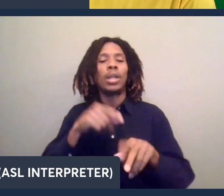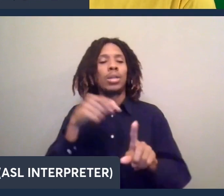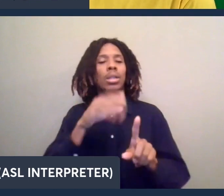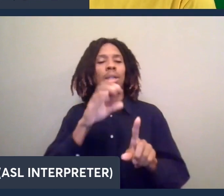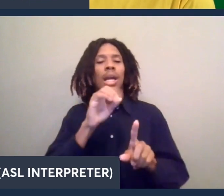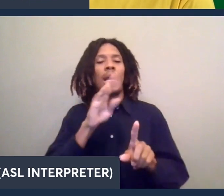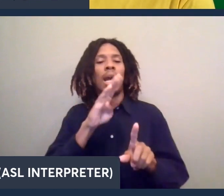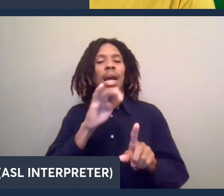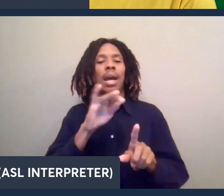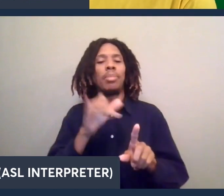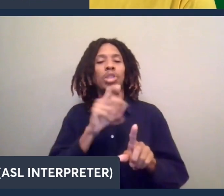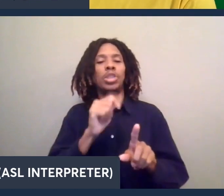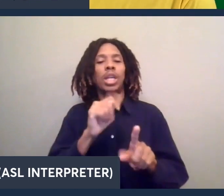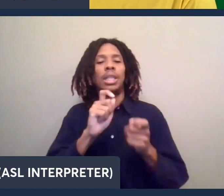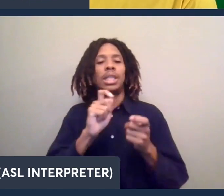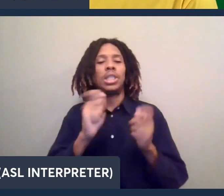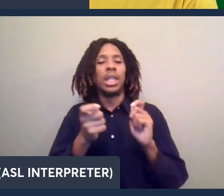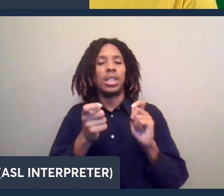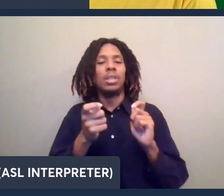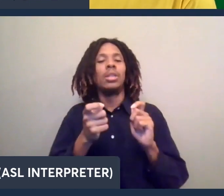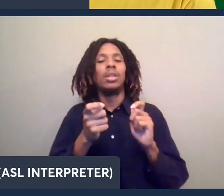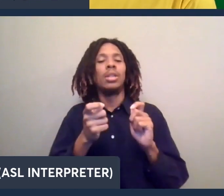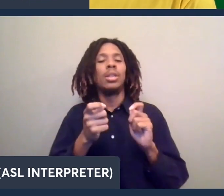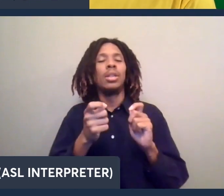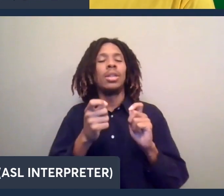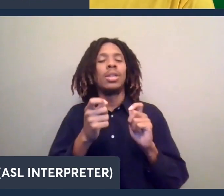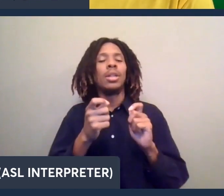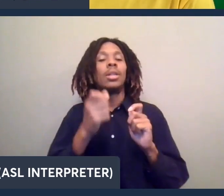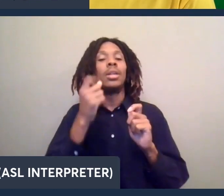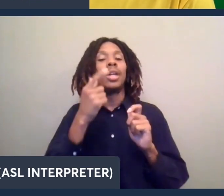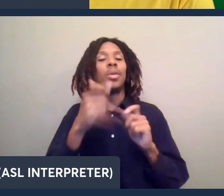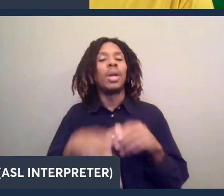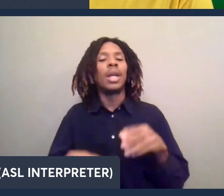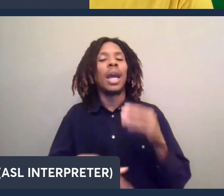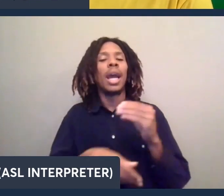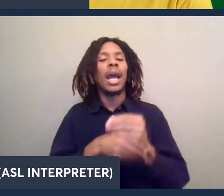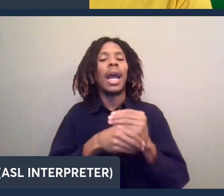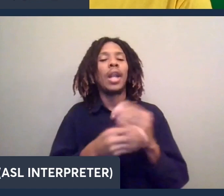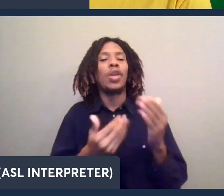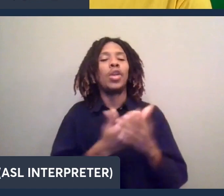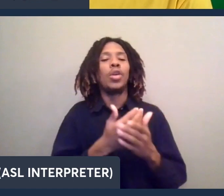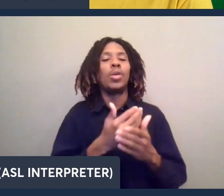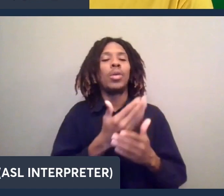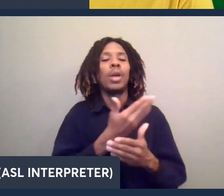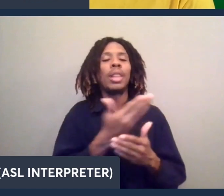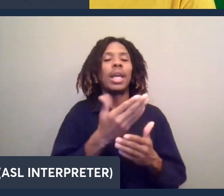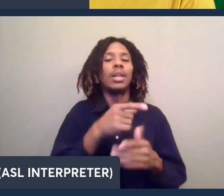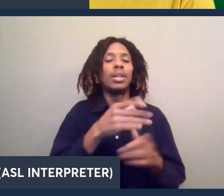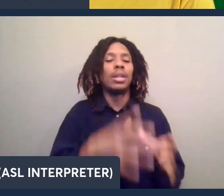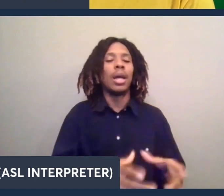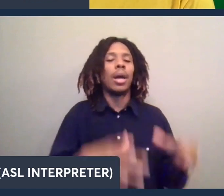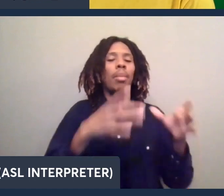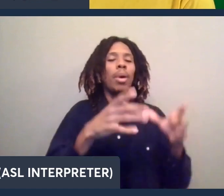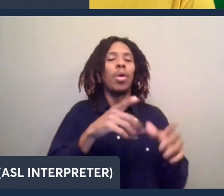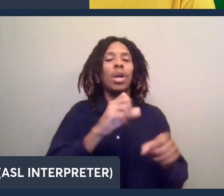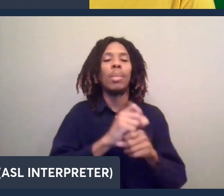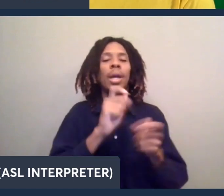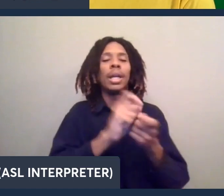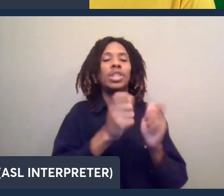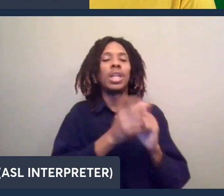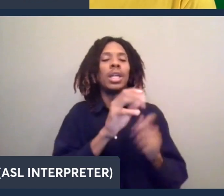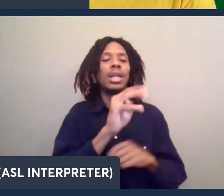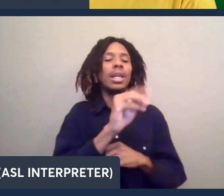changes. So think about when you add a new object to a bucket, or when you make a change to its metadata, or